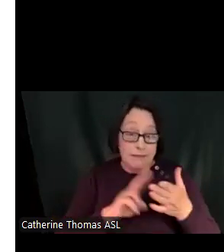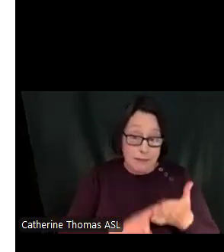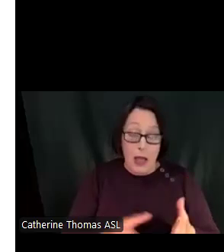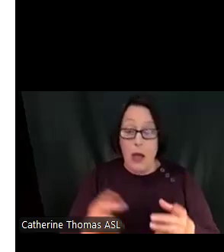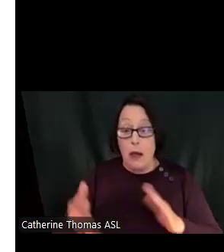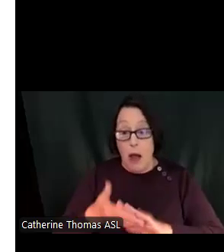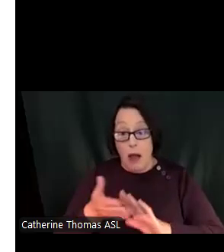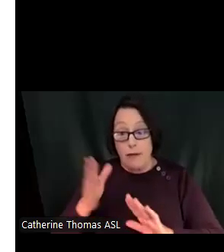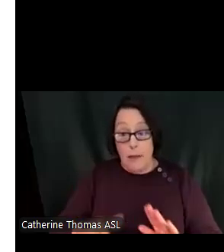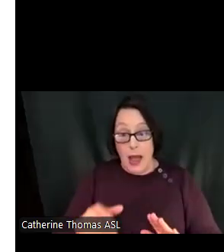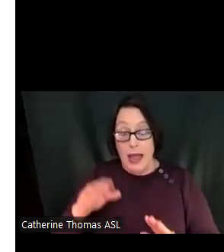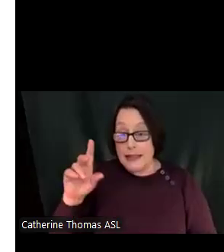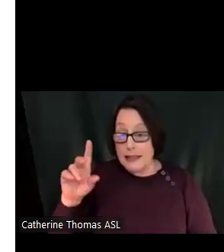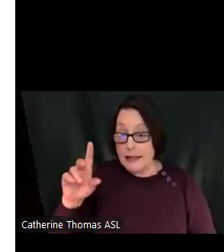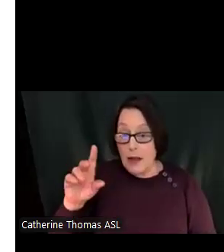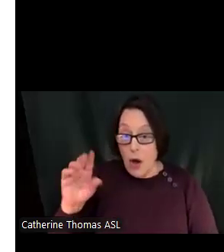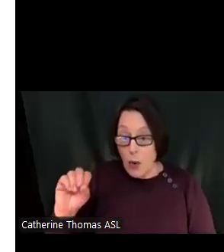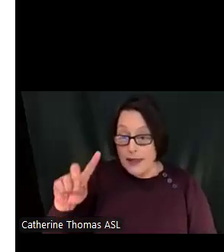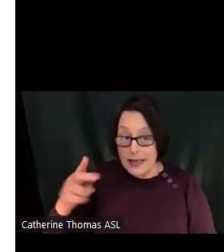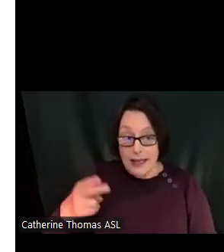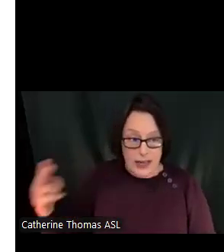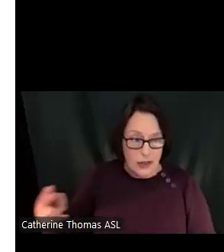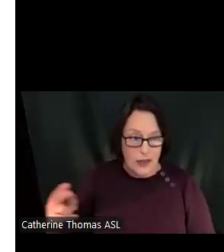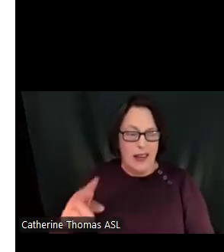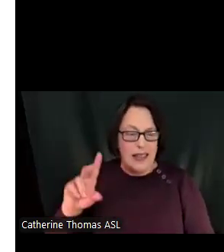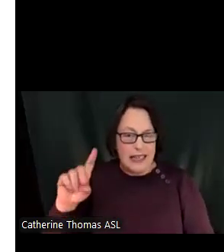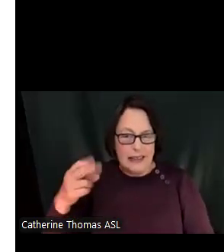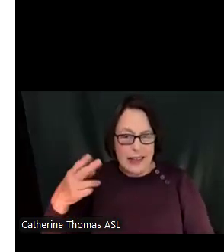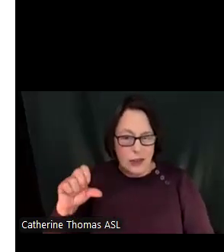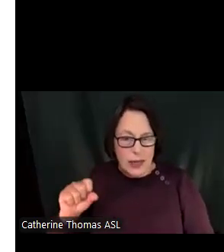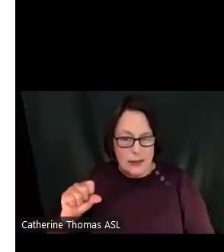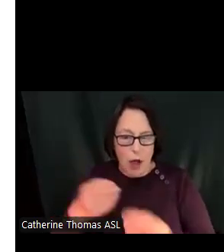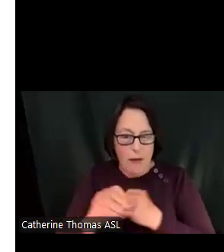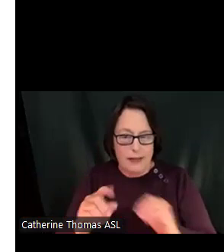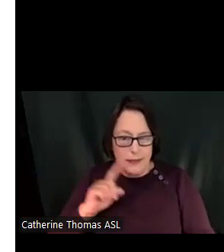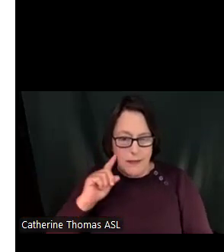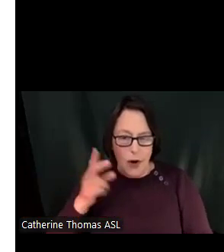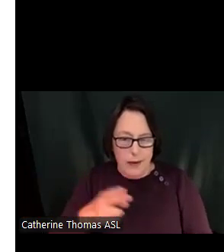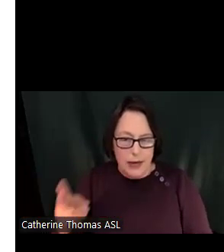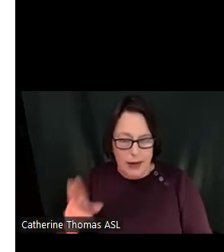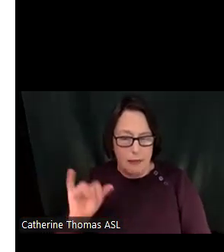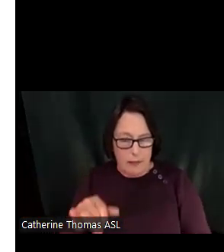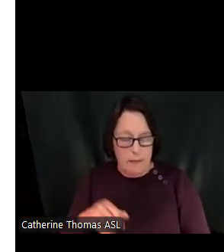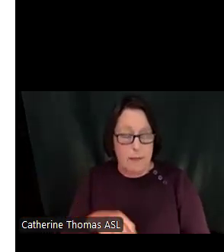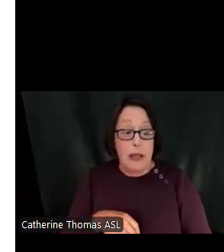DSHS Office of Deaf and Hard of Hearing, or ODHH. These contracts do provide scheduling